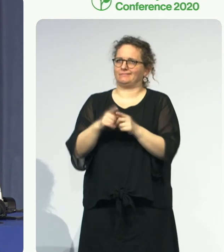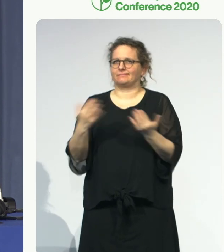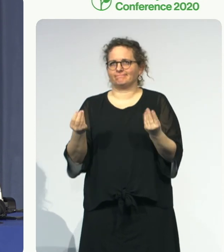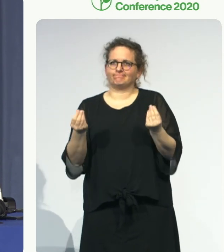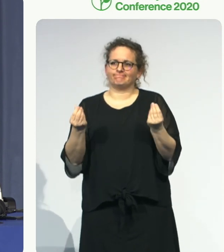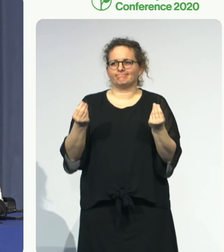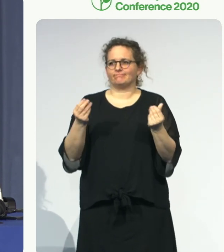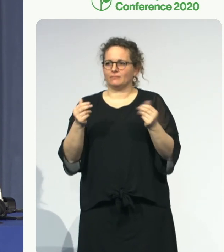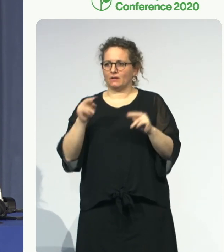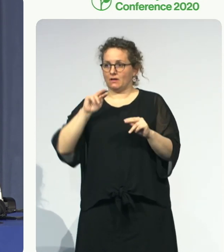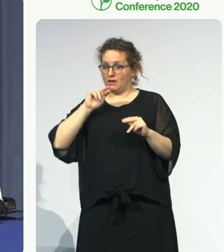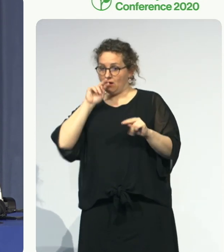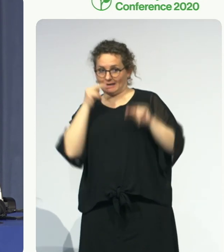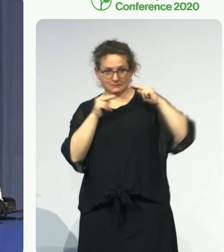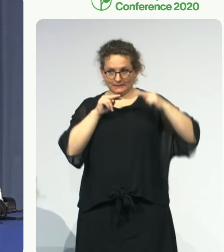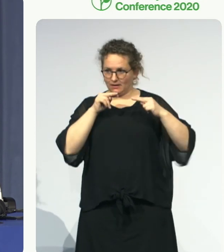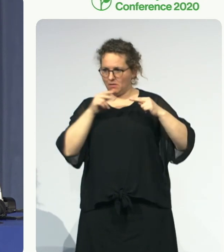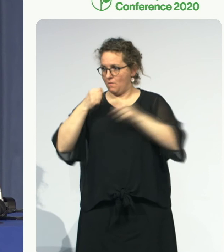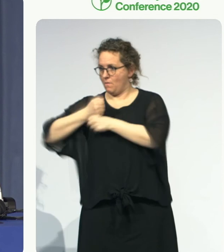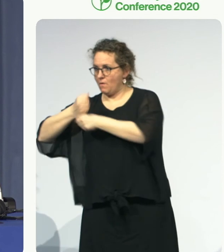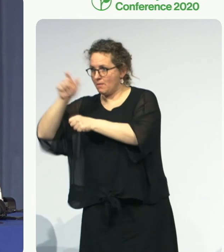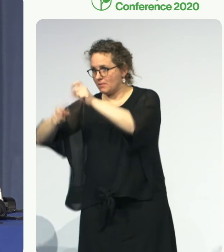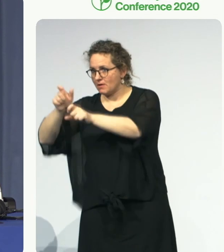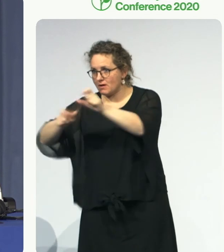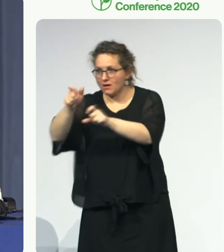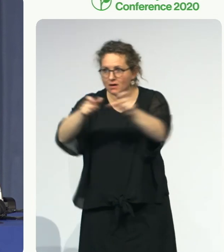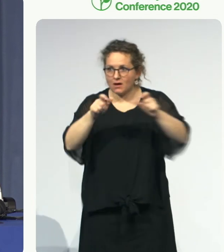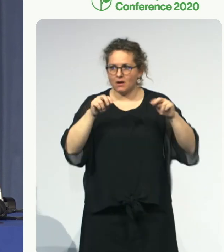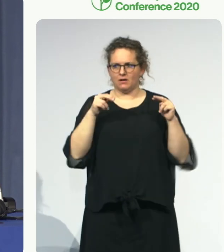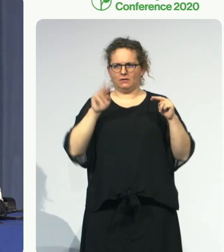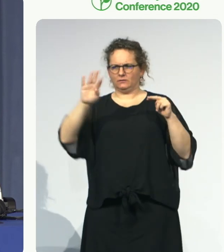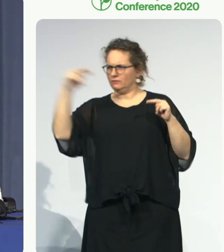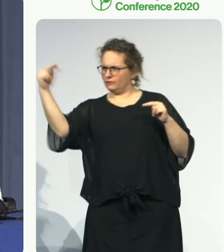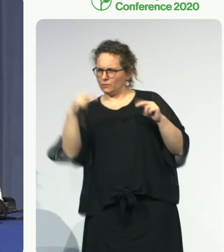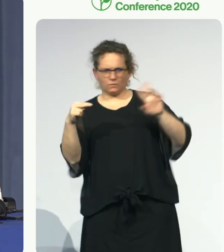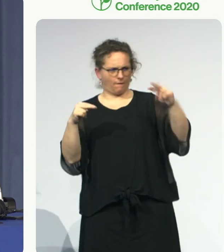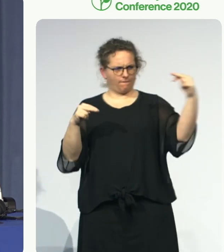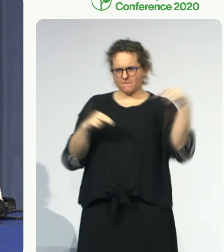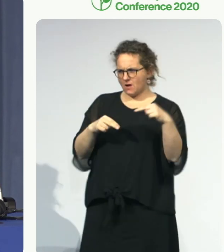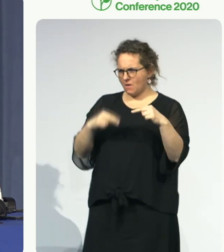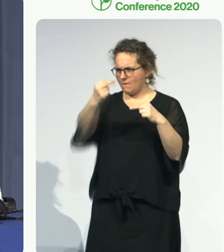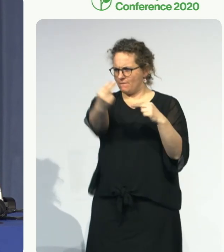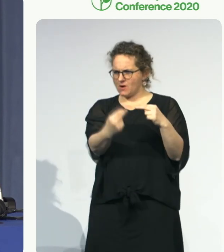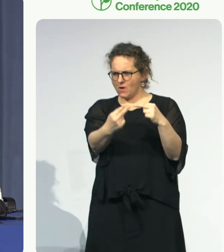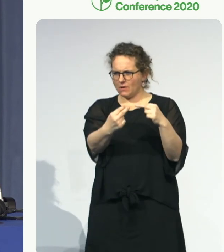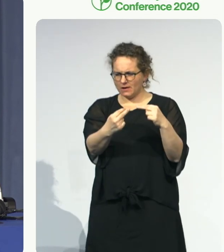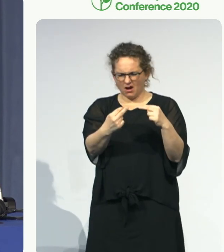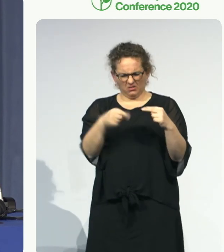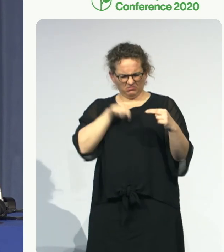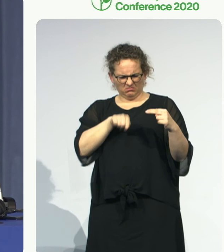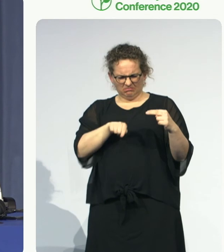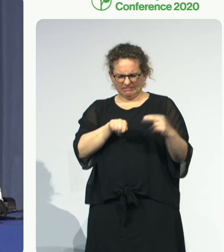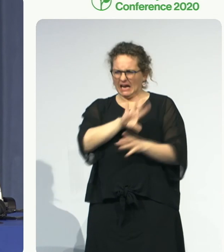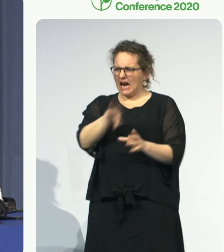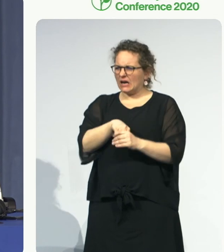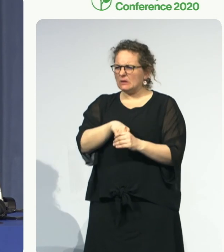and the other projects says that inclusion is something on top, which they think